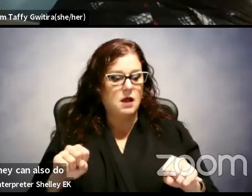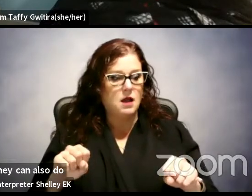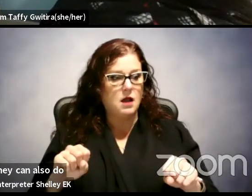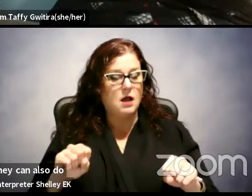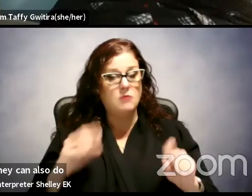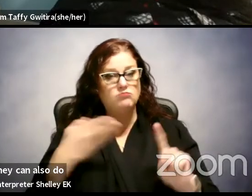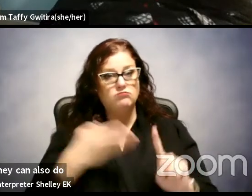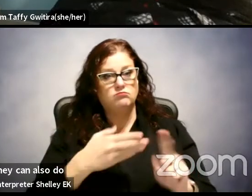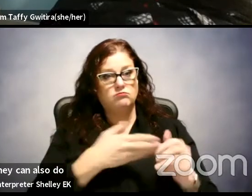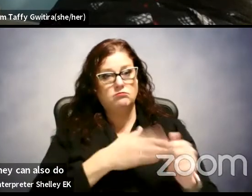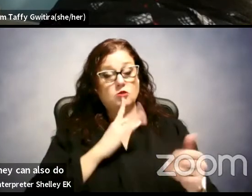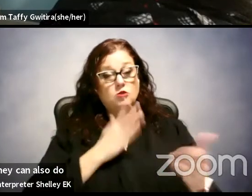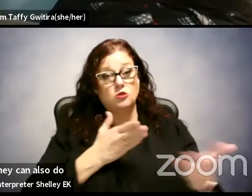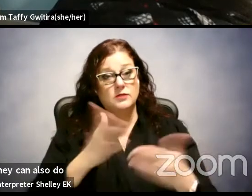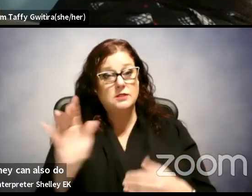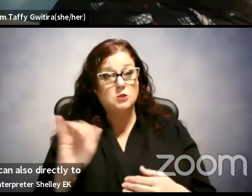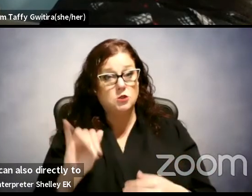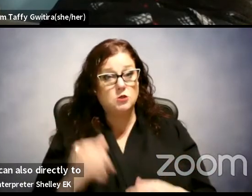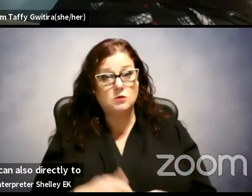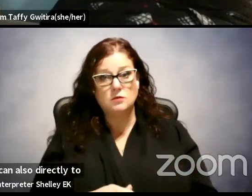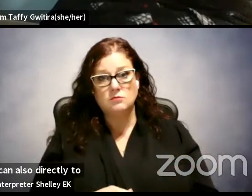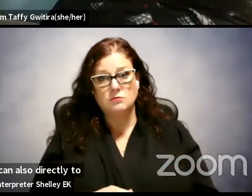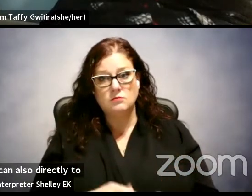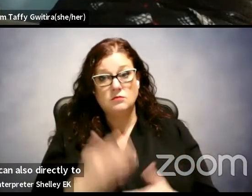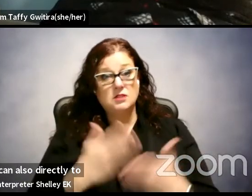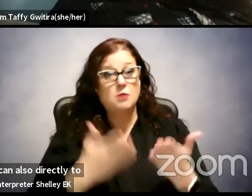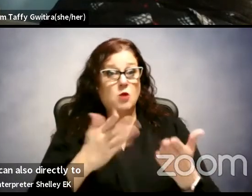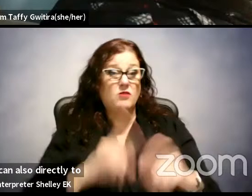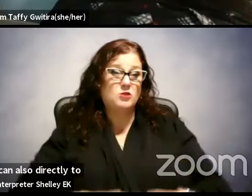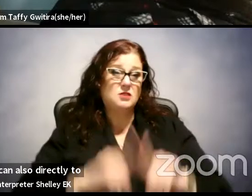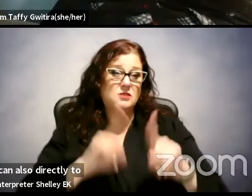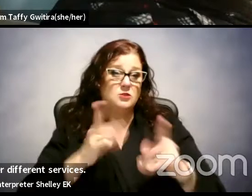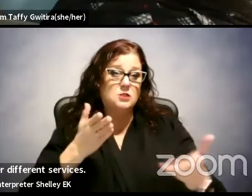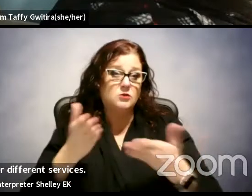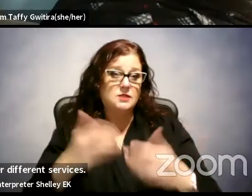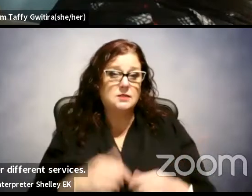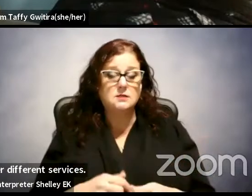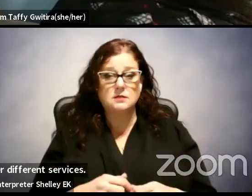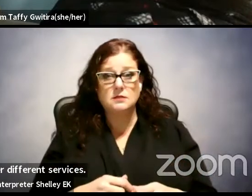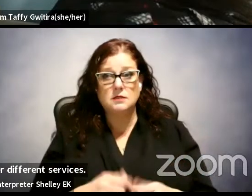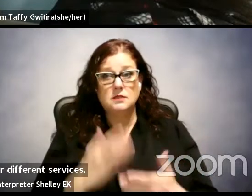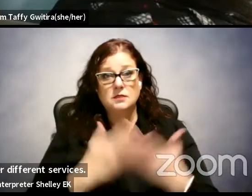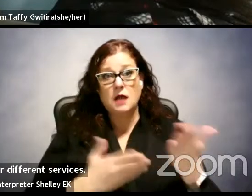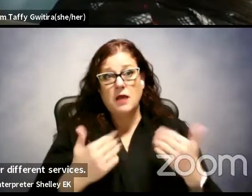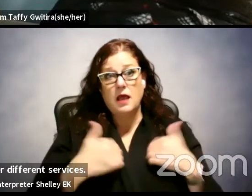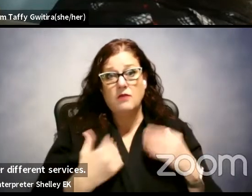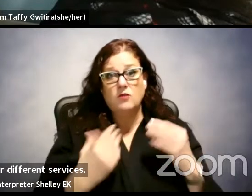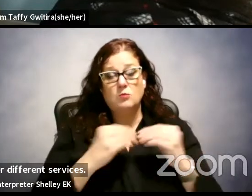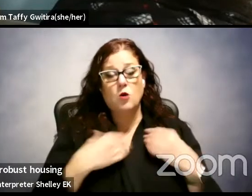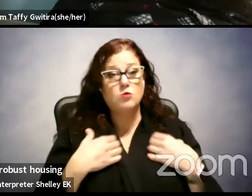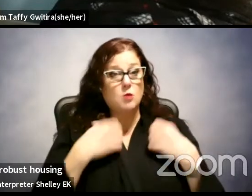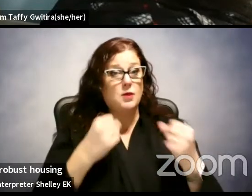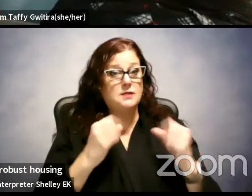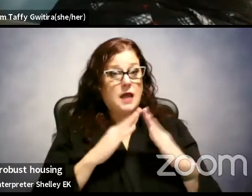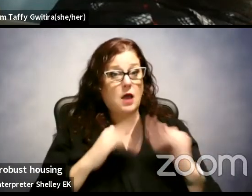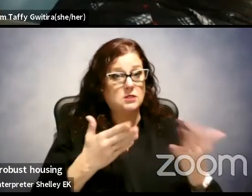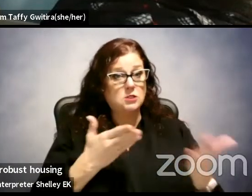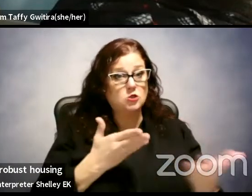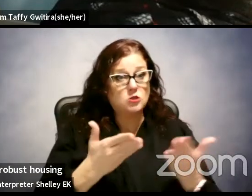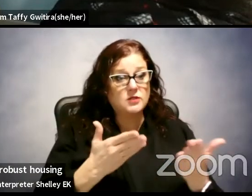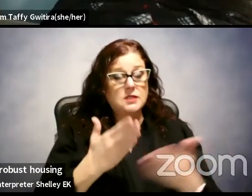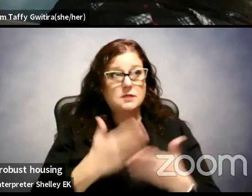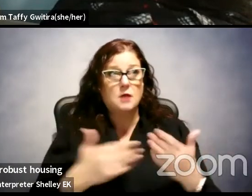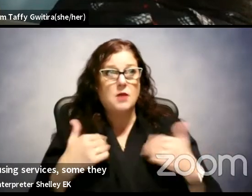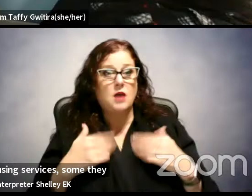direct you to services too, because some offer different services. So some may have more robust housing services, some may